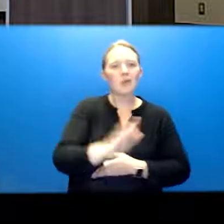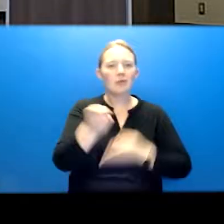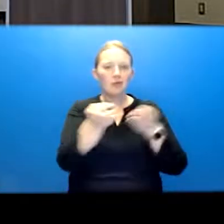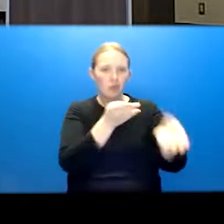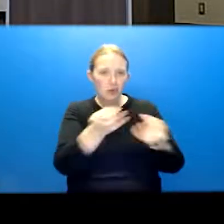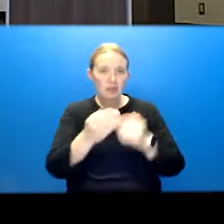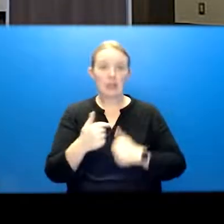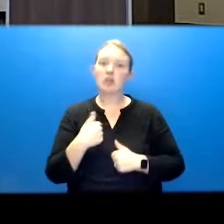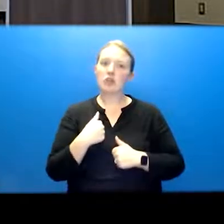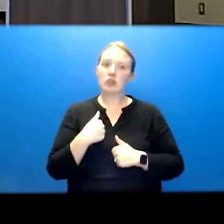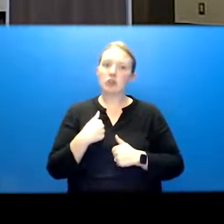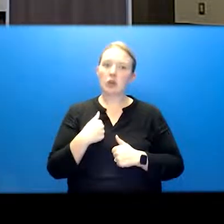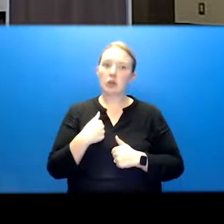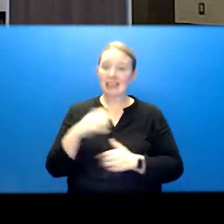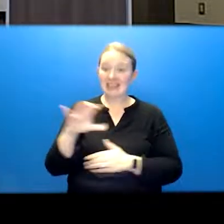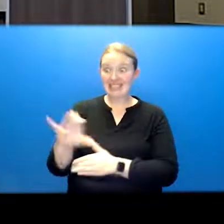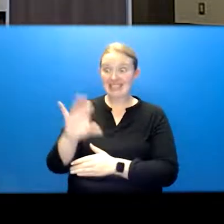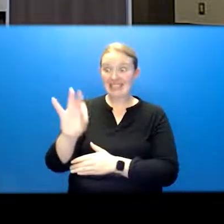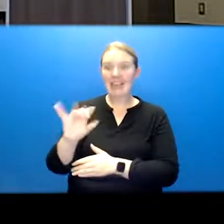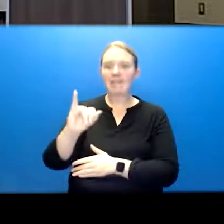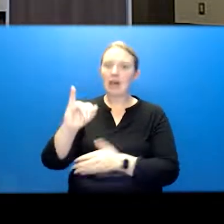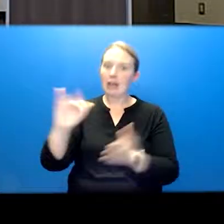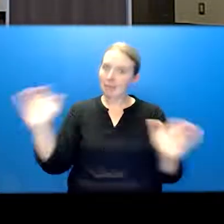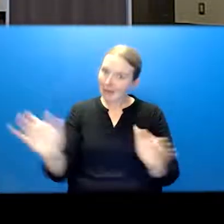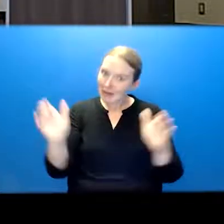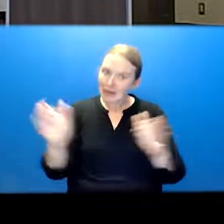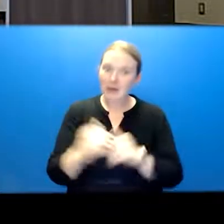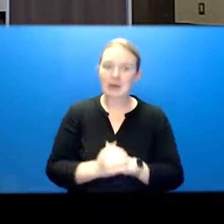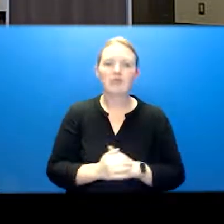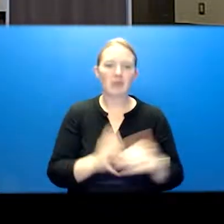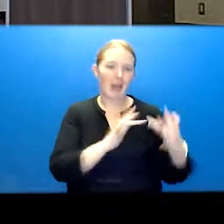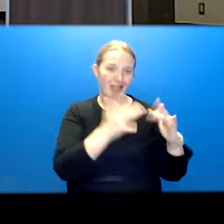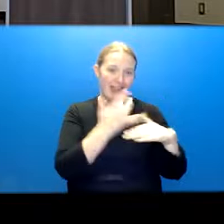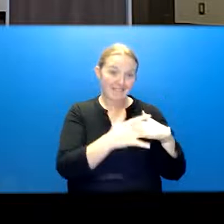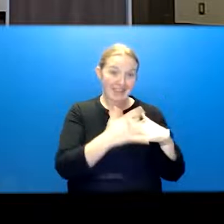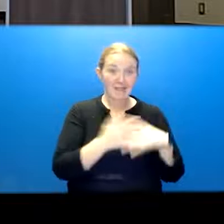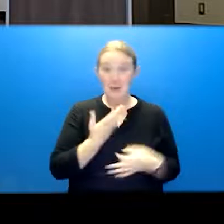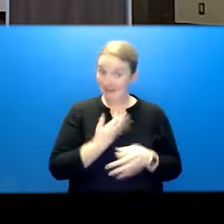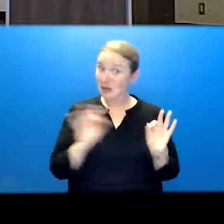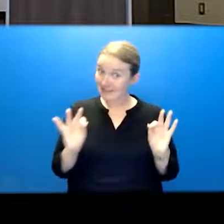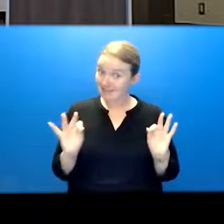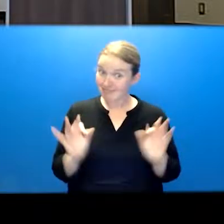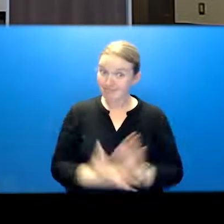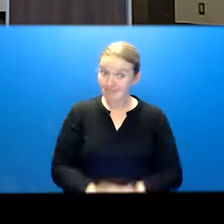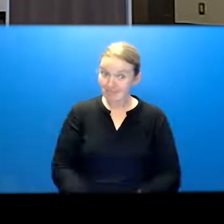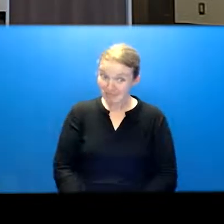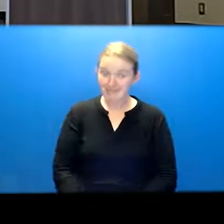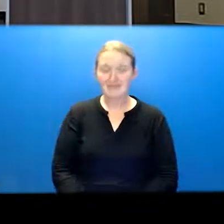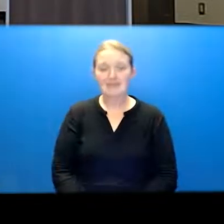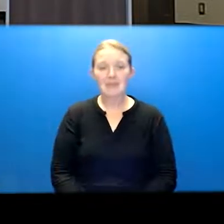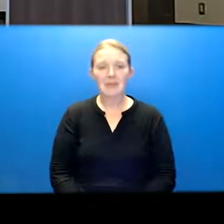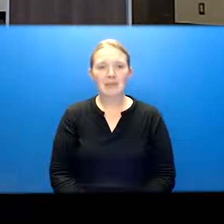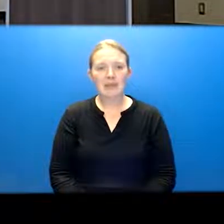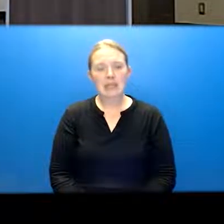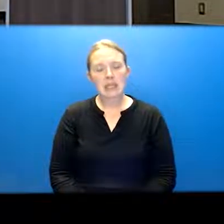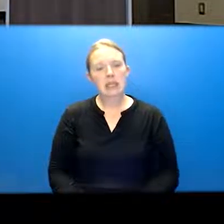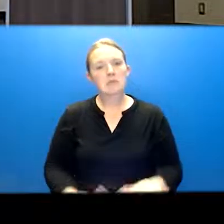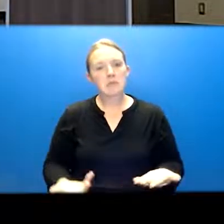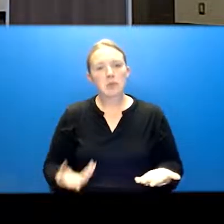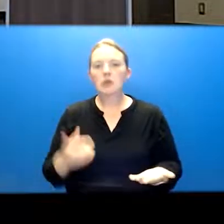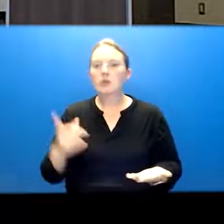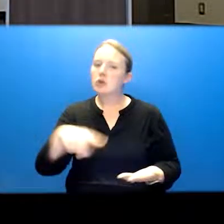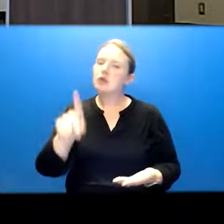big proponent of the CFI. It's available online and it's free. And so it's something that you